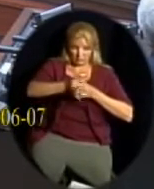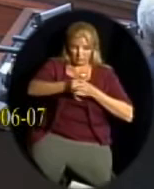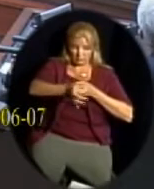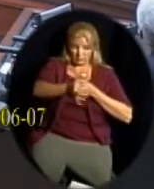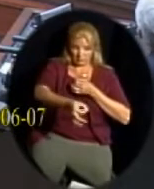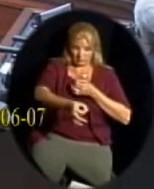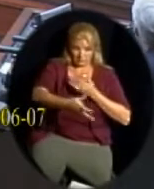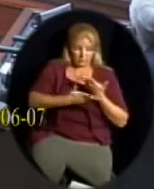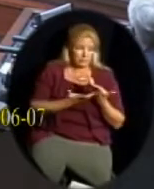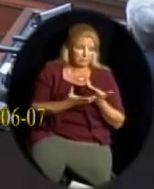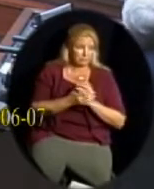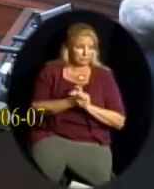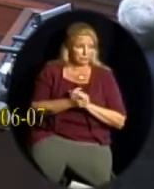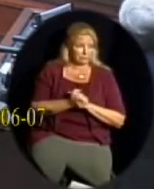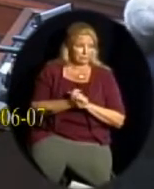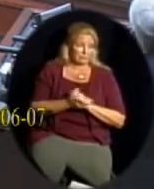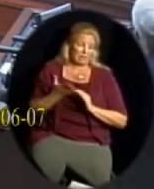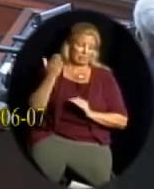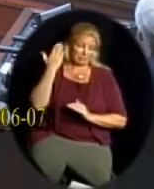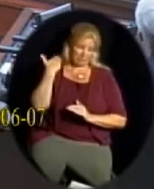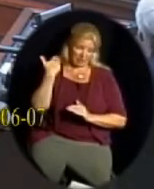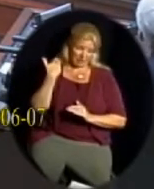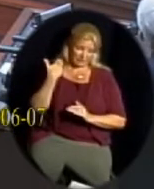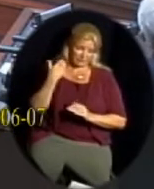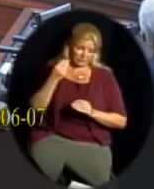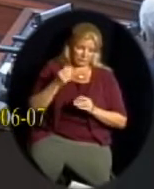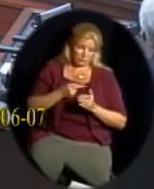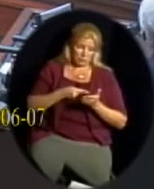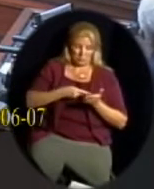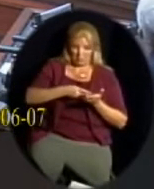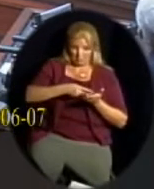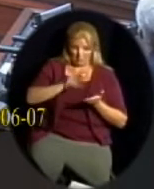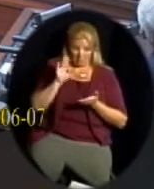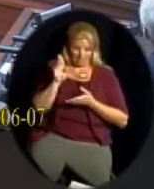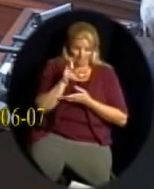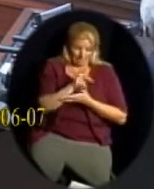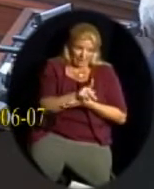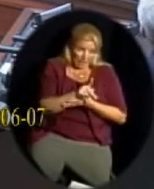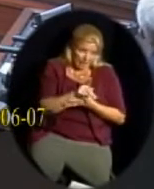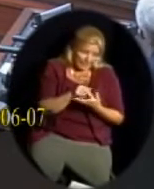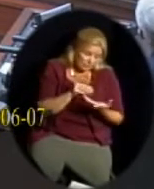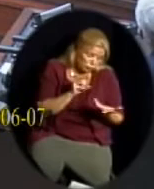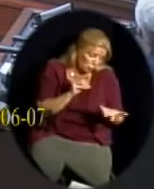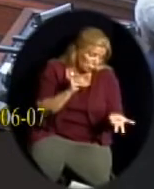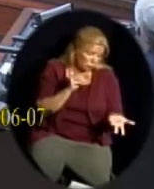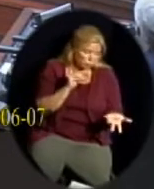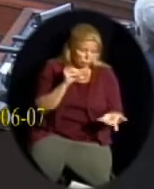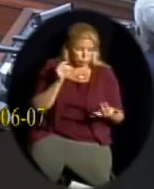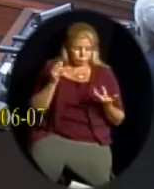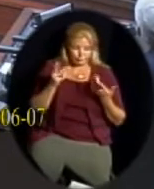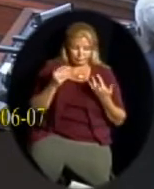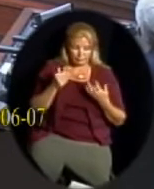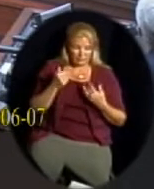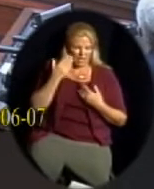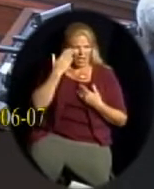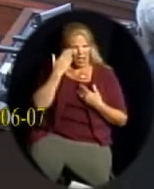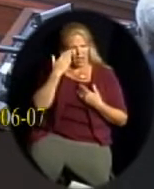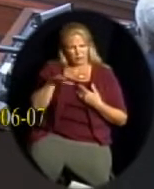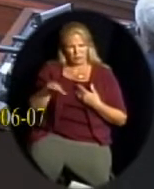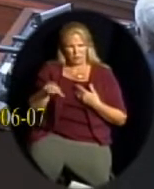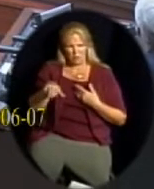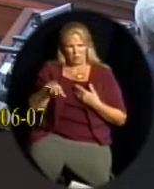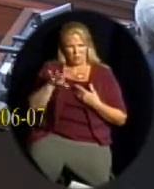refunded in the past, and that's been successful for us. So I don't know that 8 to 9 would be an accurate